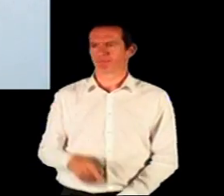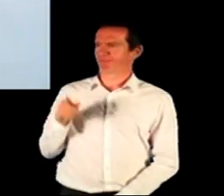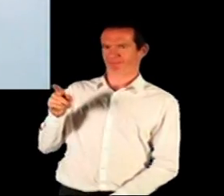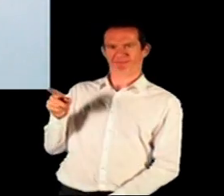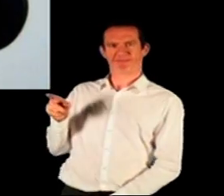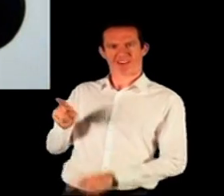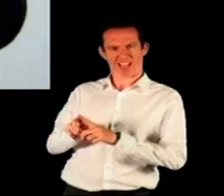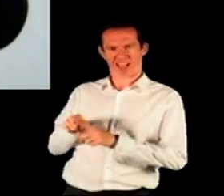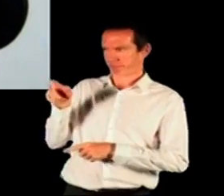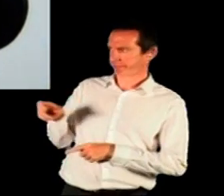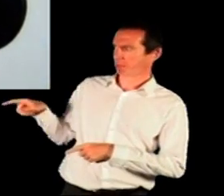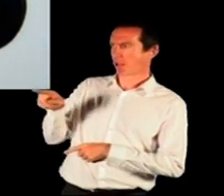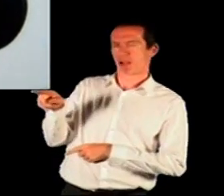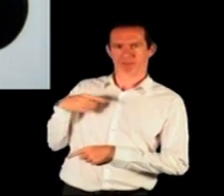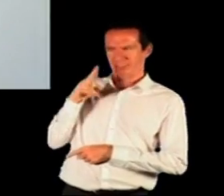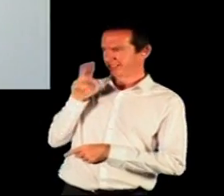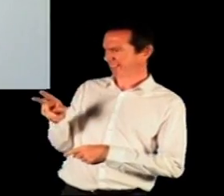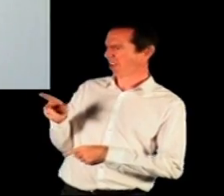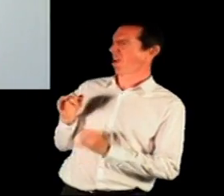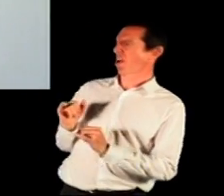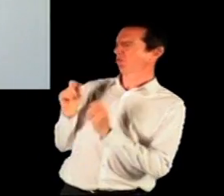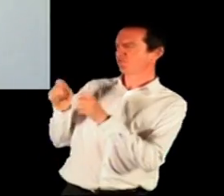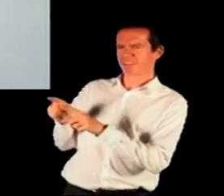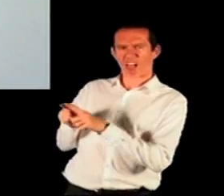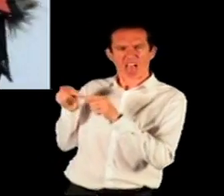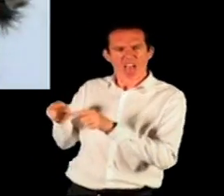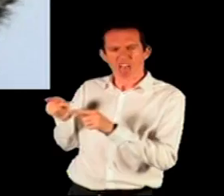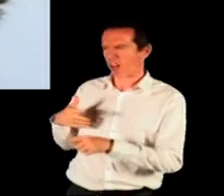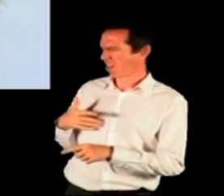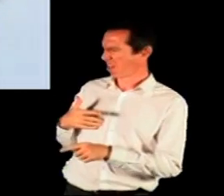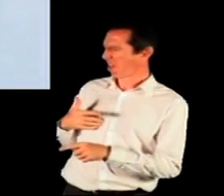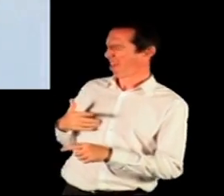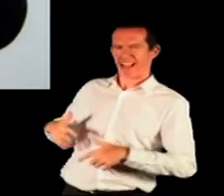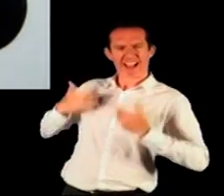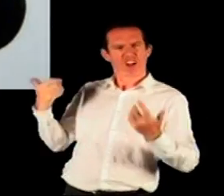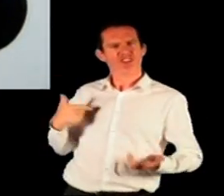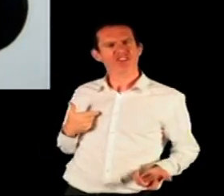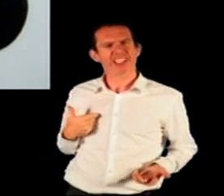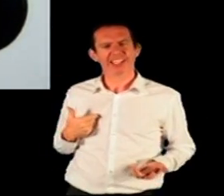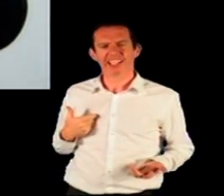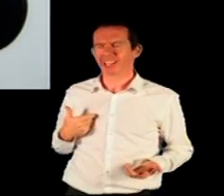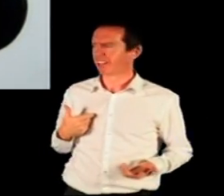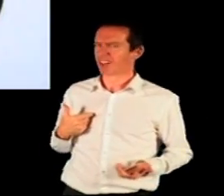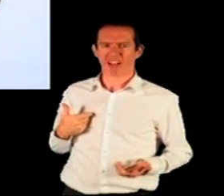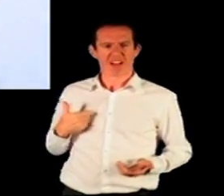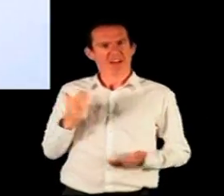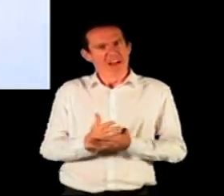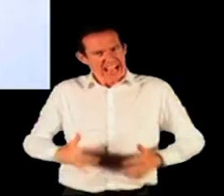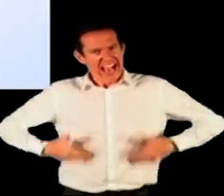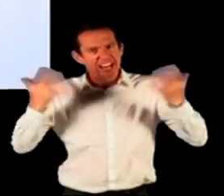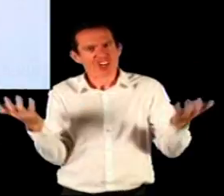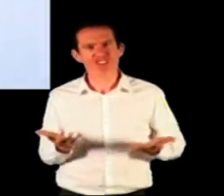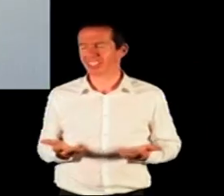I see people treated badly and it makes me angry